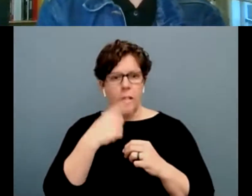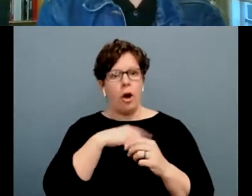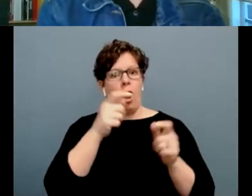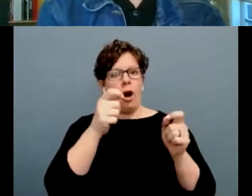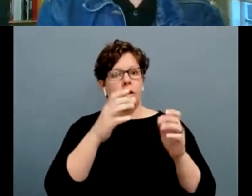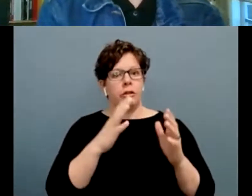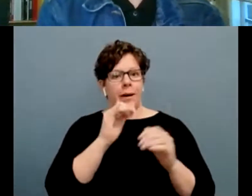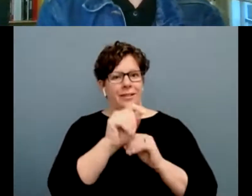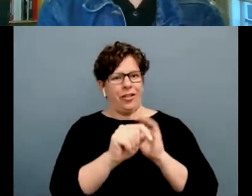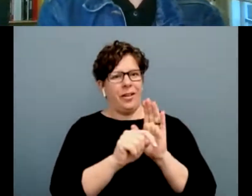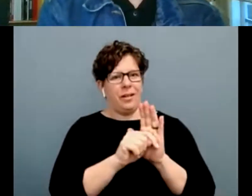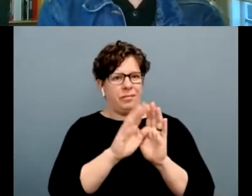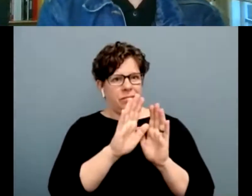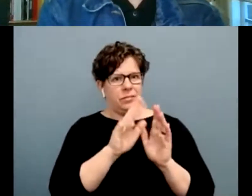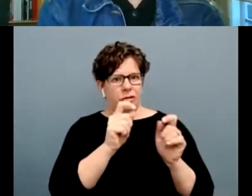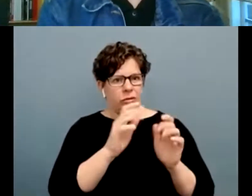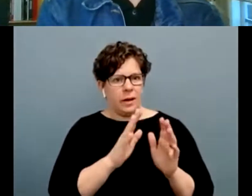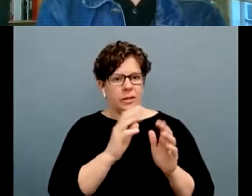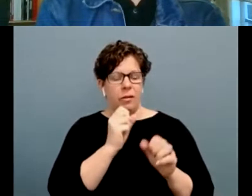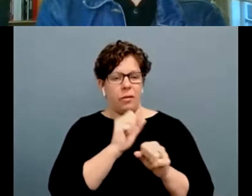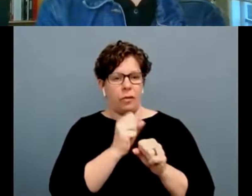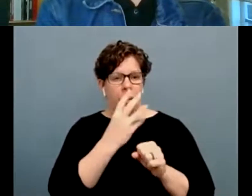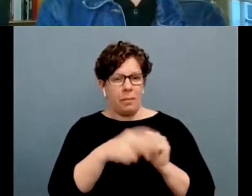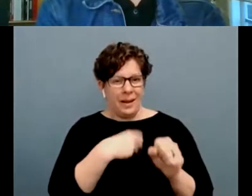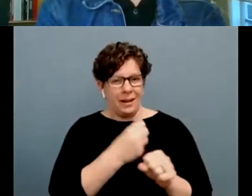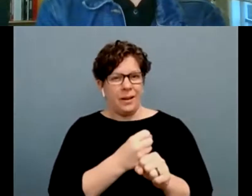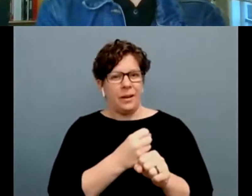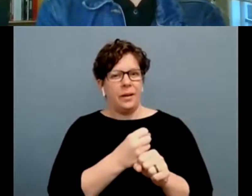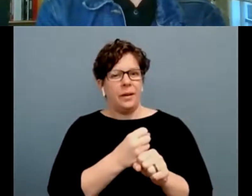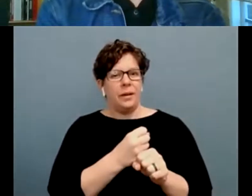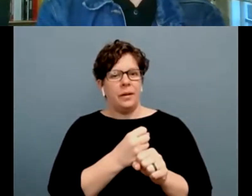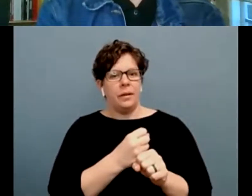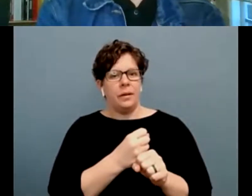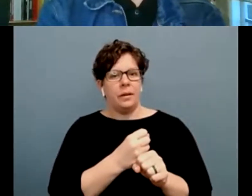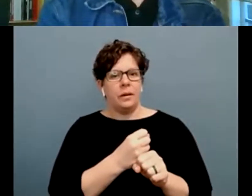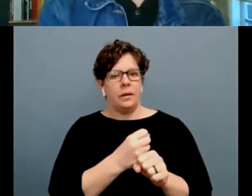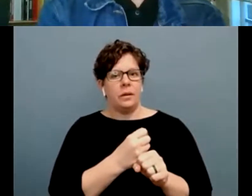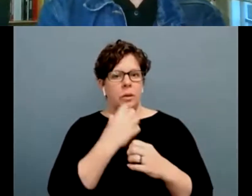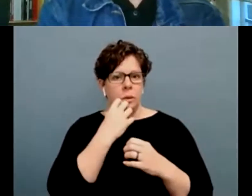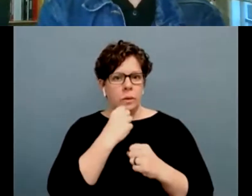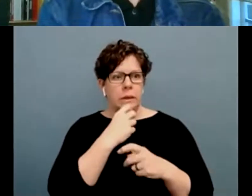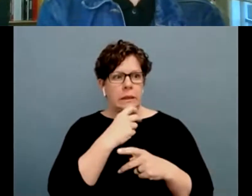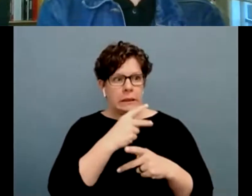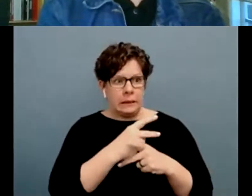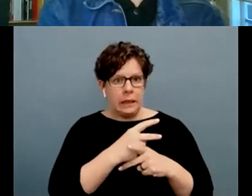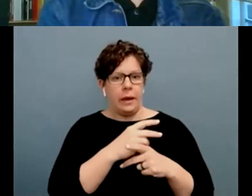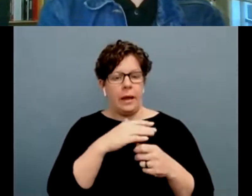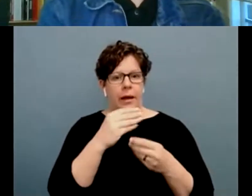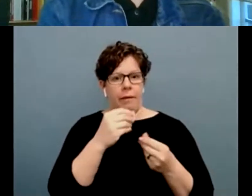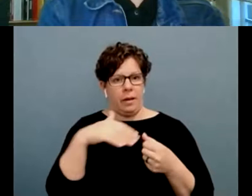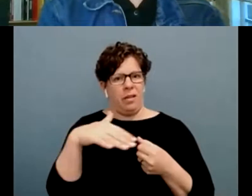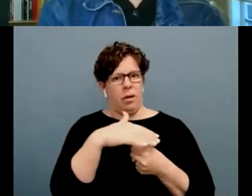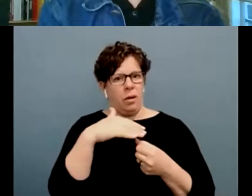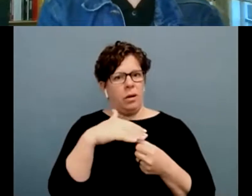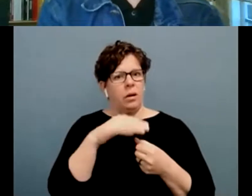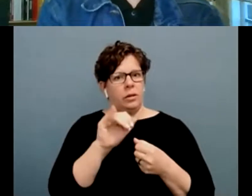our director, really, who had been working for many years to save the site in some capacity. It